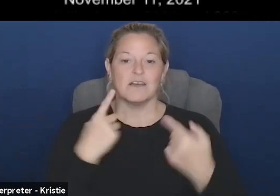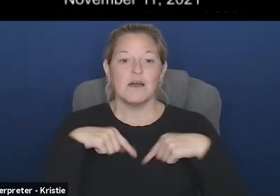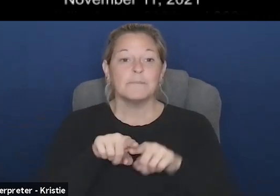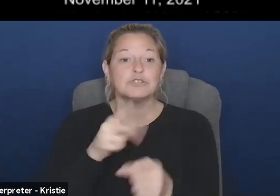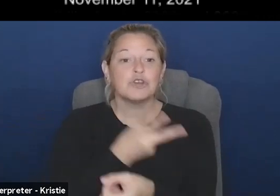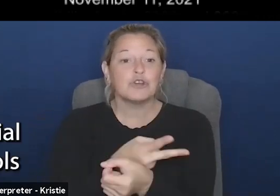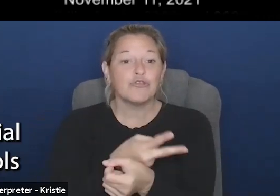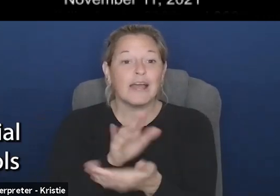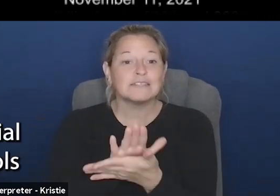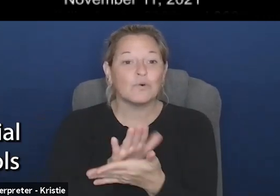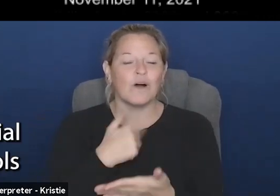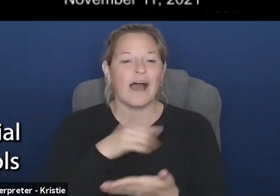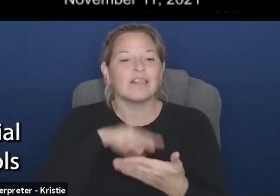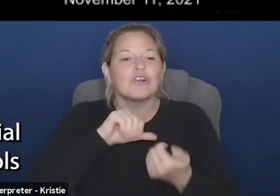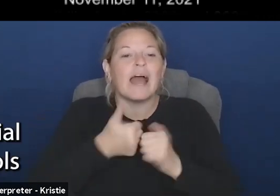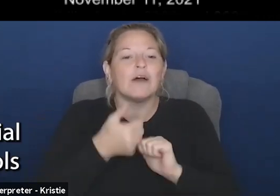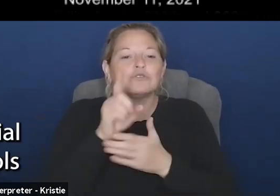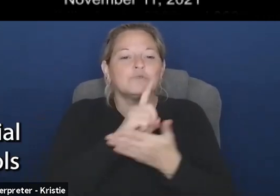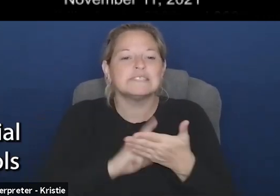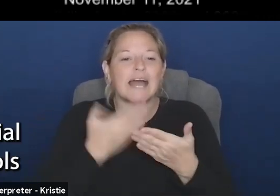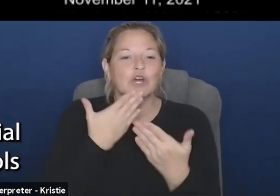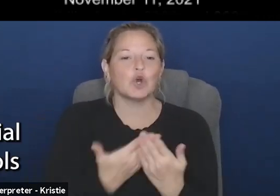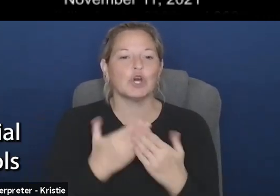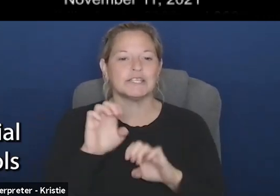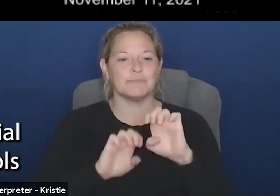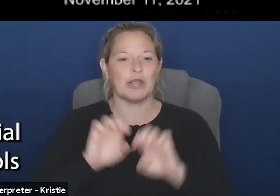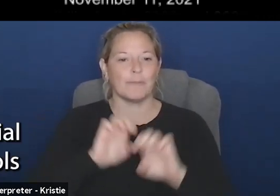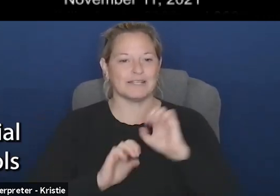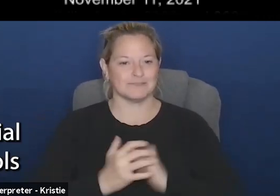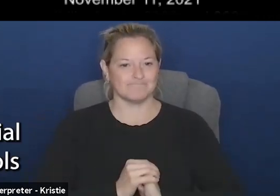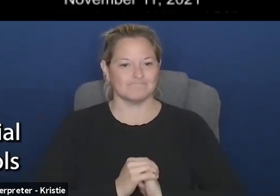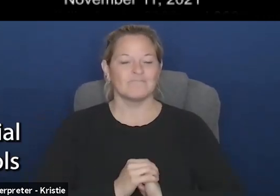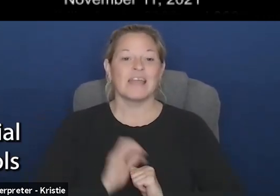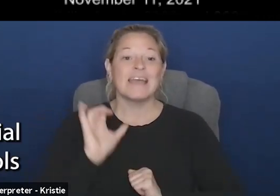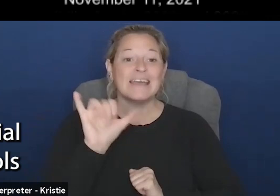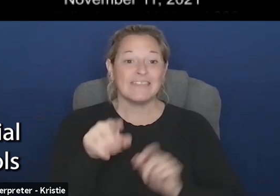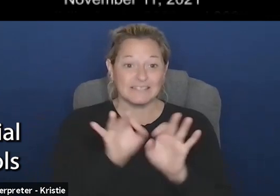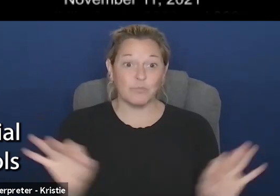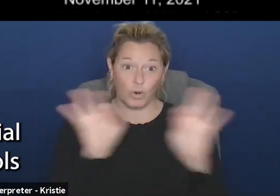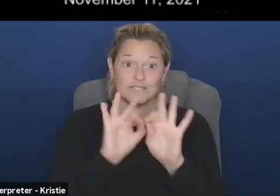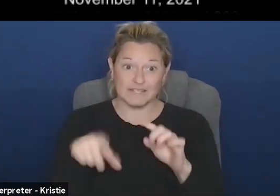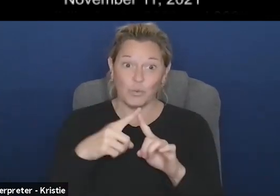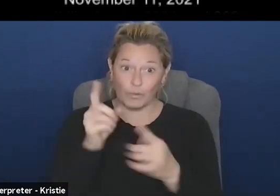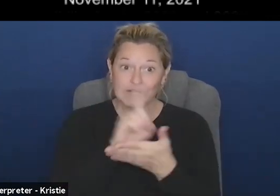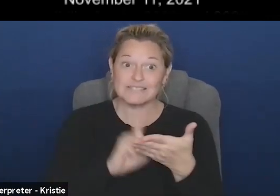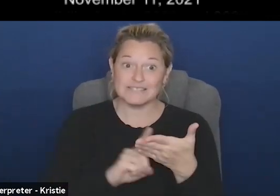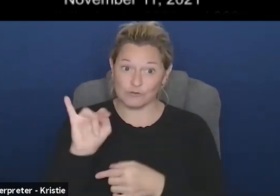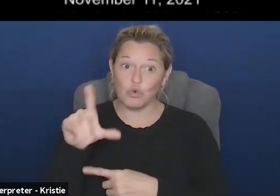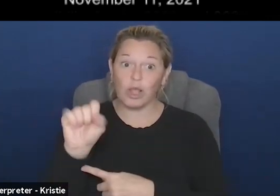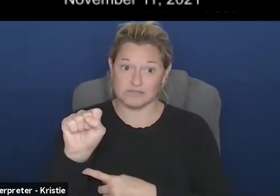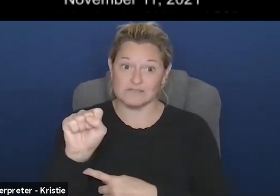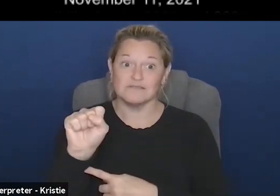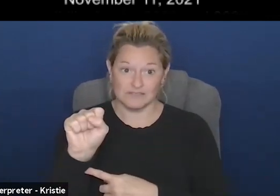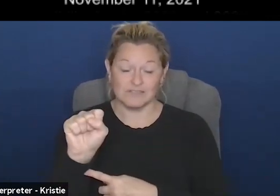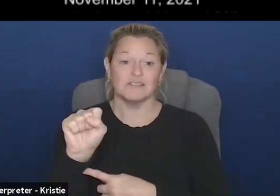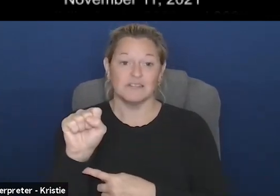good experiments, and good experiments are really essential when you're designing tools, because